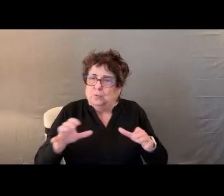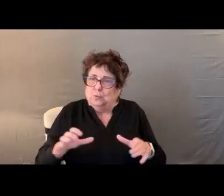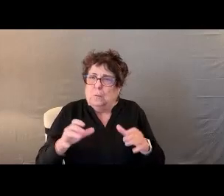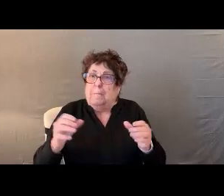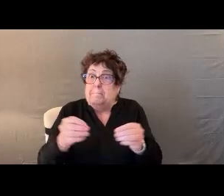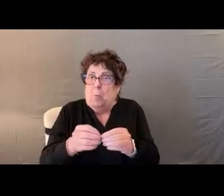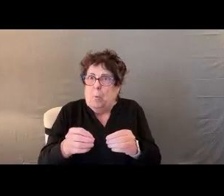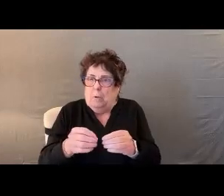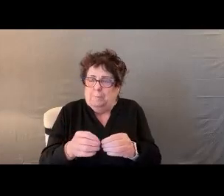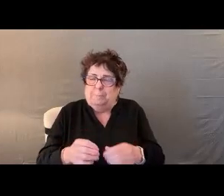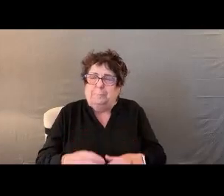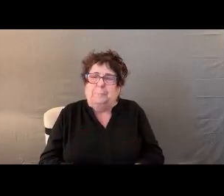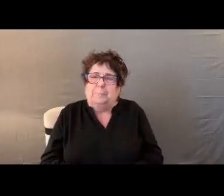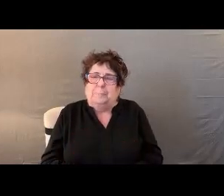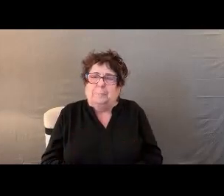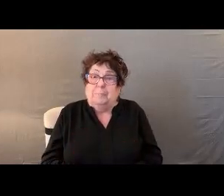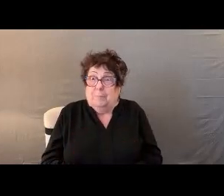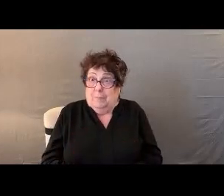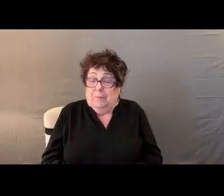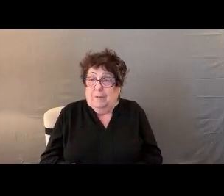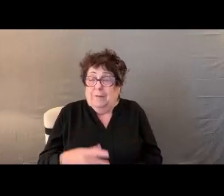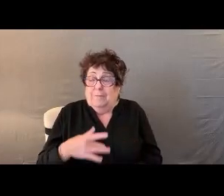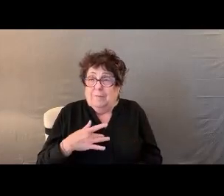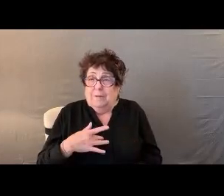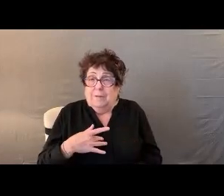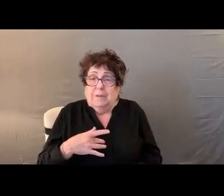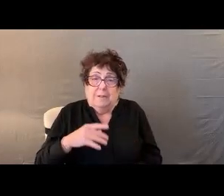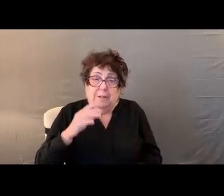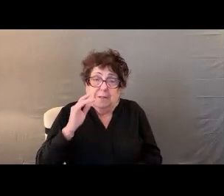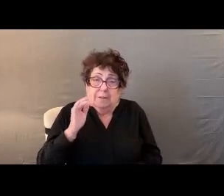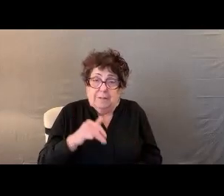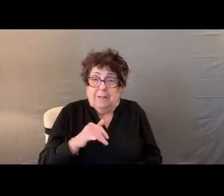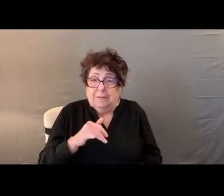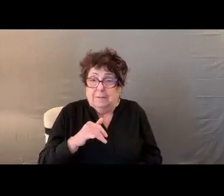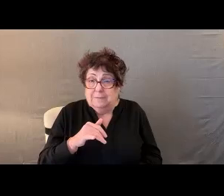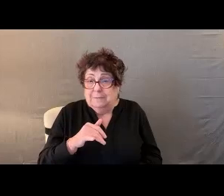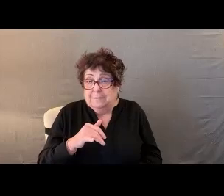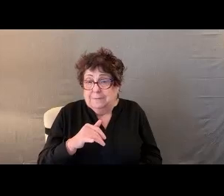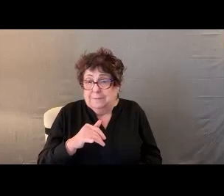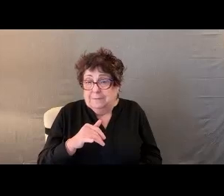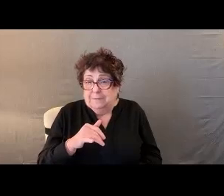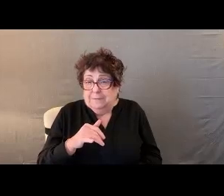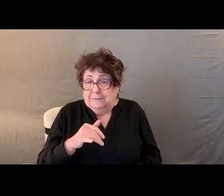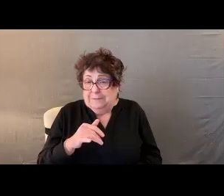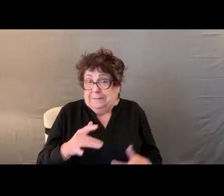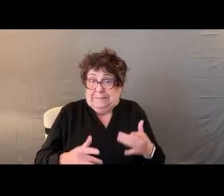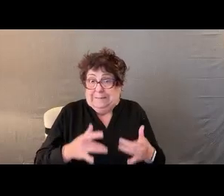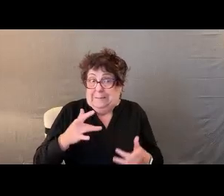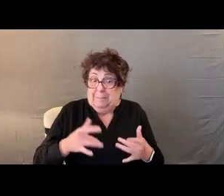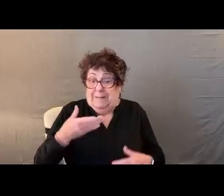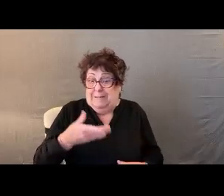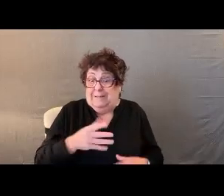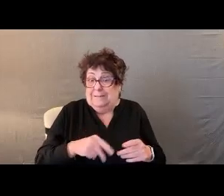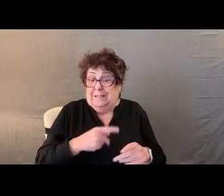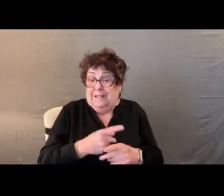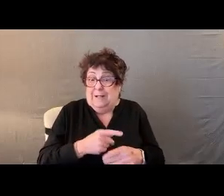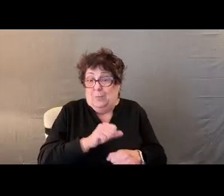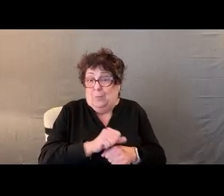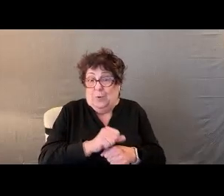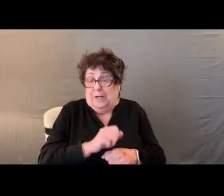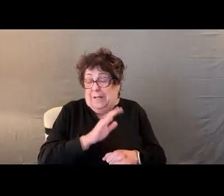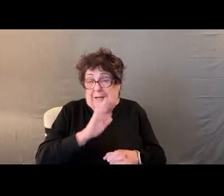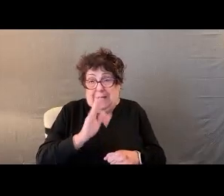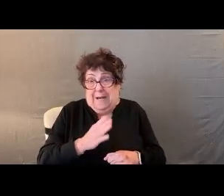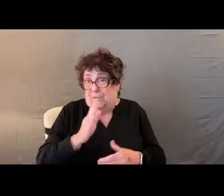feel like this is the excitement of this line of work, that it's never ending and it's never done, and there's always room